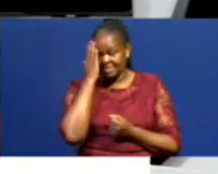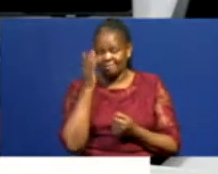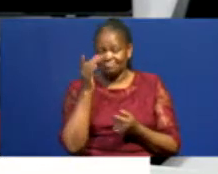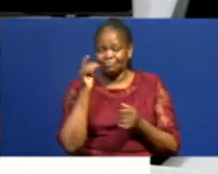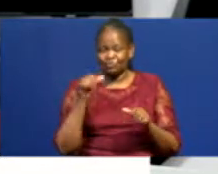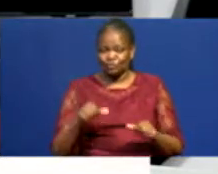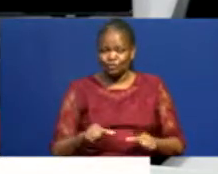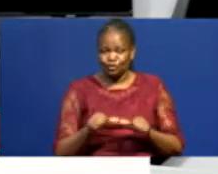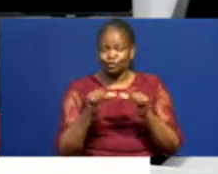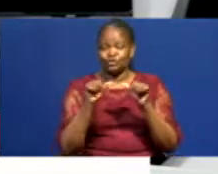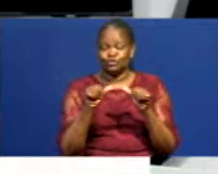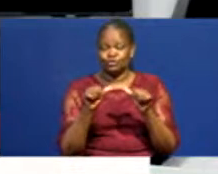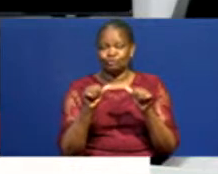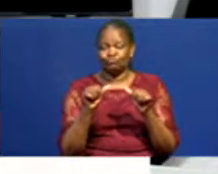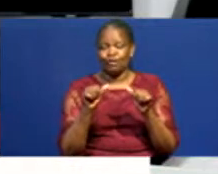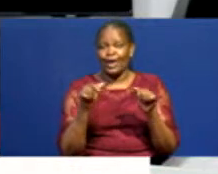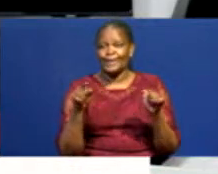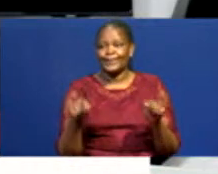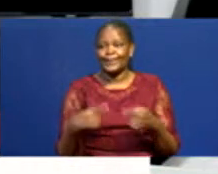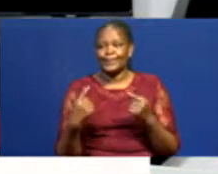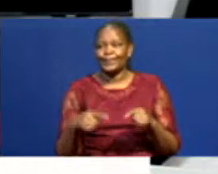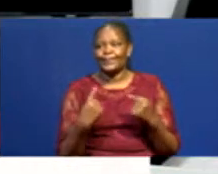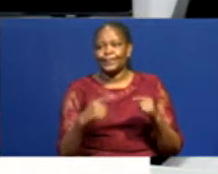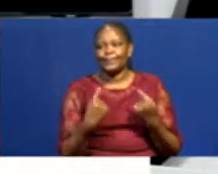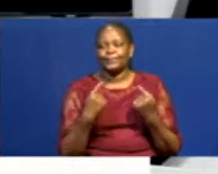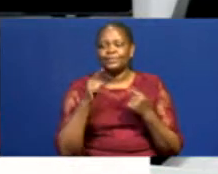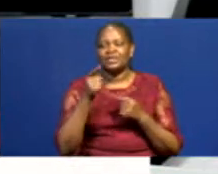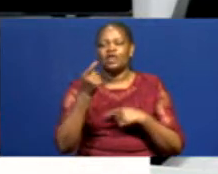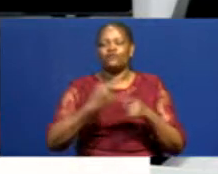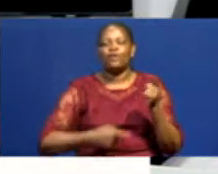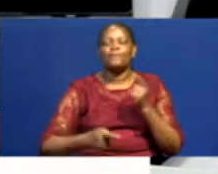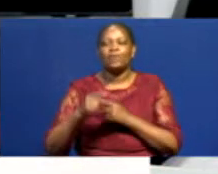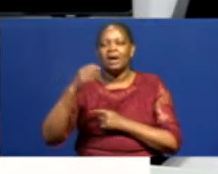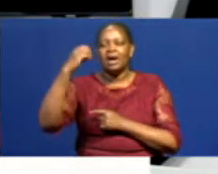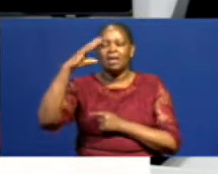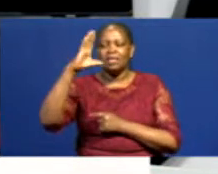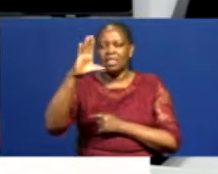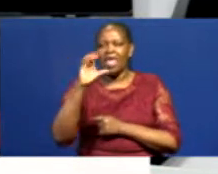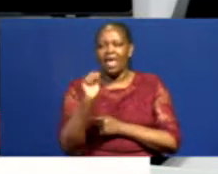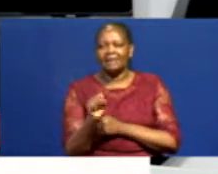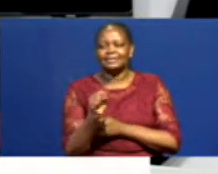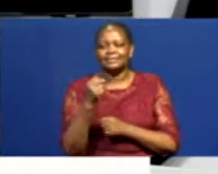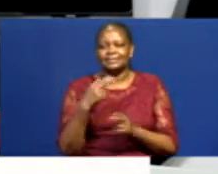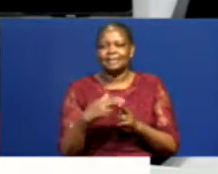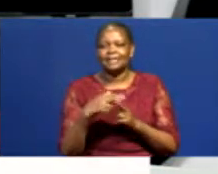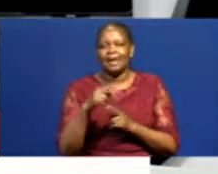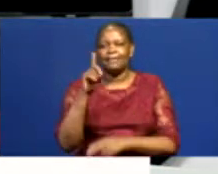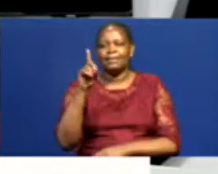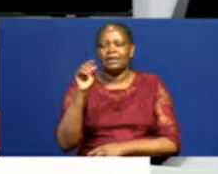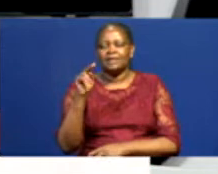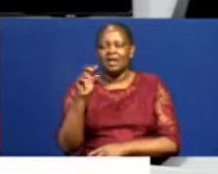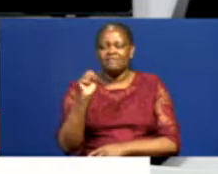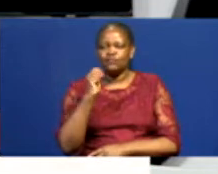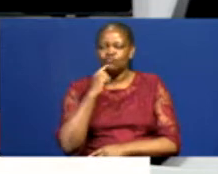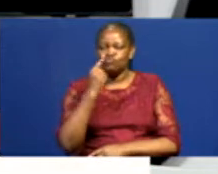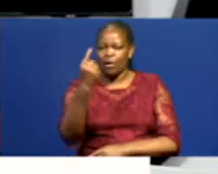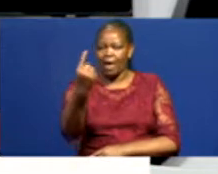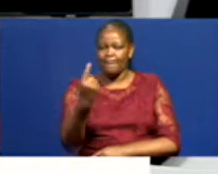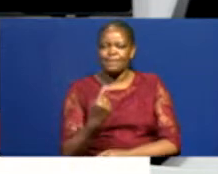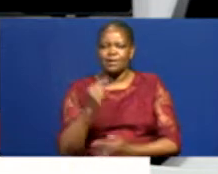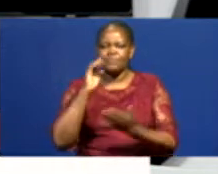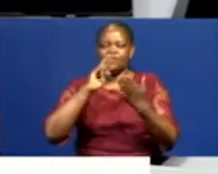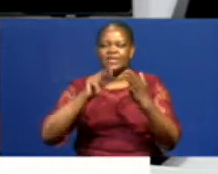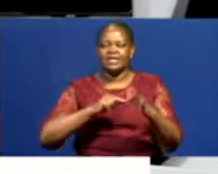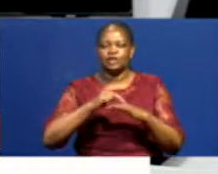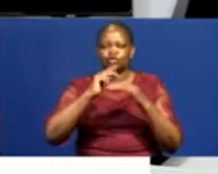conflict goes on. Now, this is according to the Energy Cabinet Secretary Davis Chirchir, who appeared before the